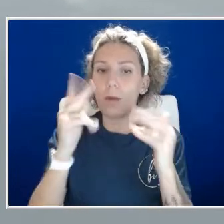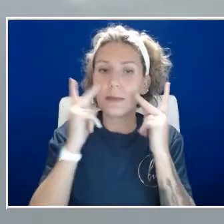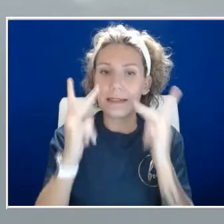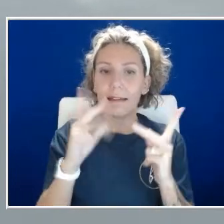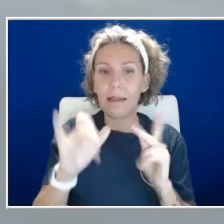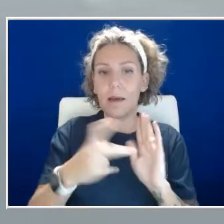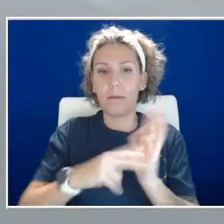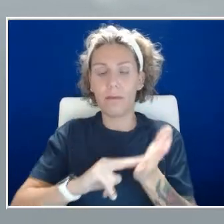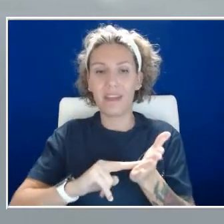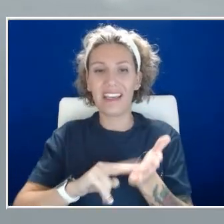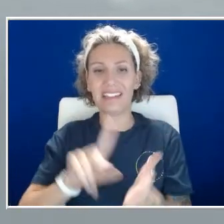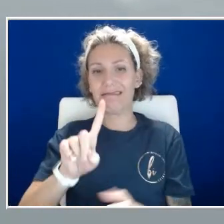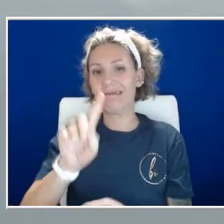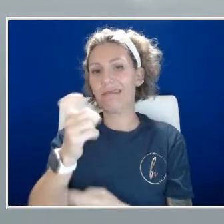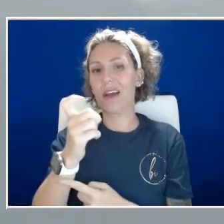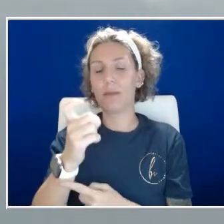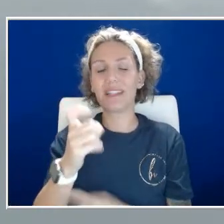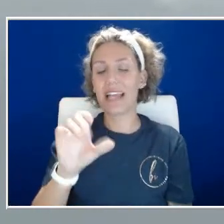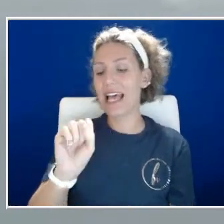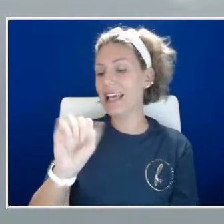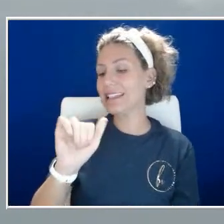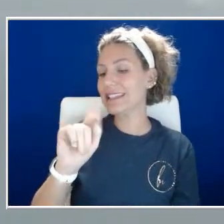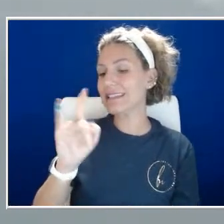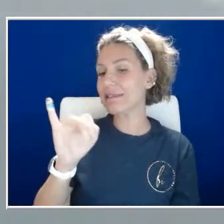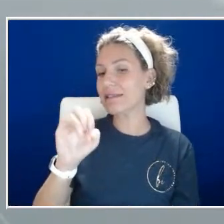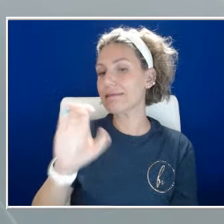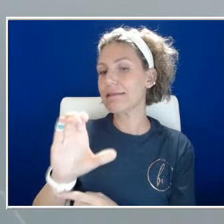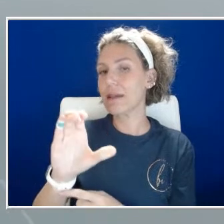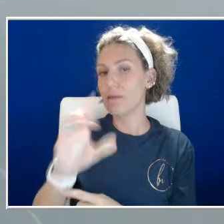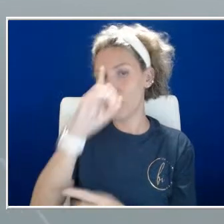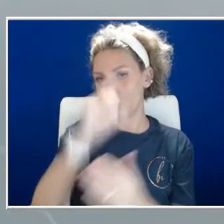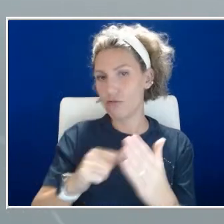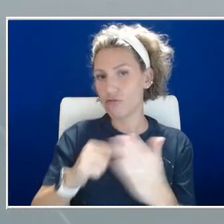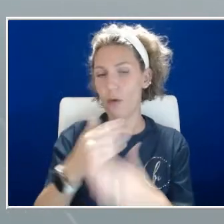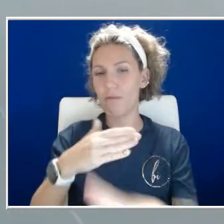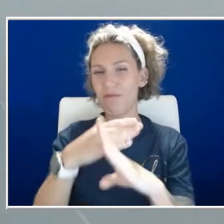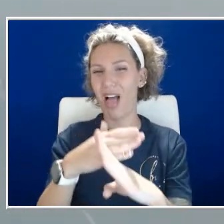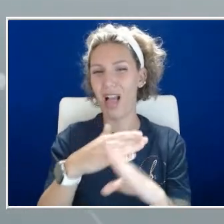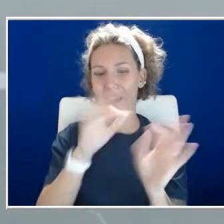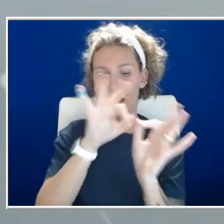ischemic stroke, meaning a blockage of a blood vessel, and that the changes that the brain are